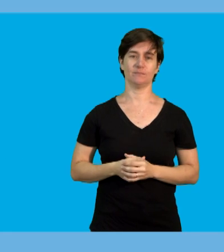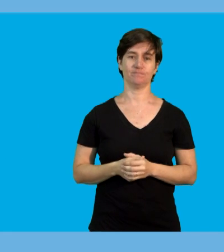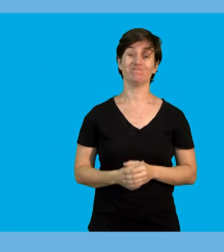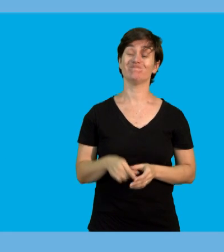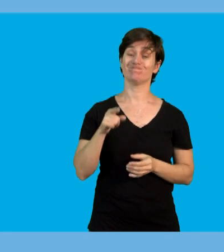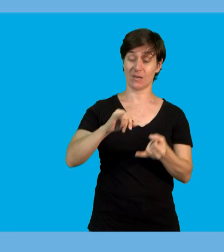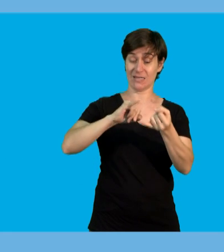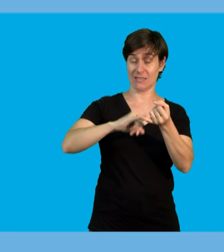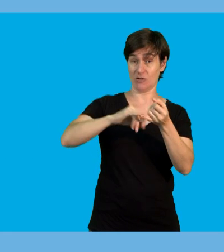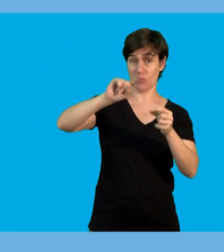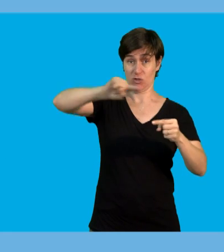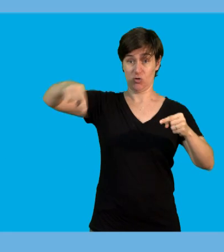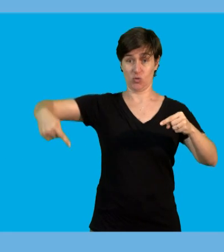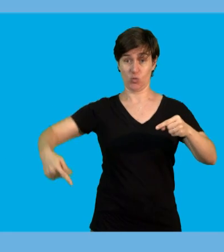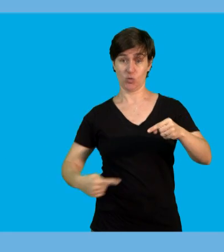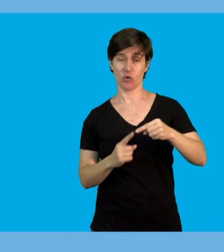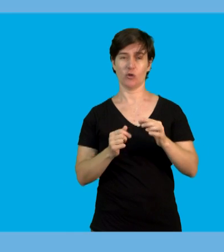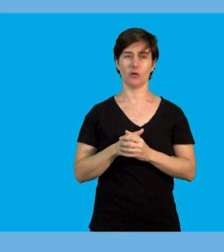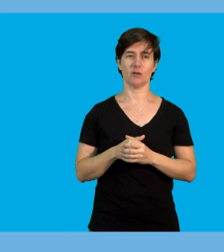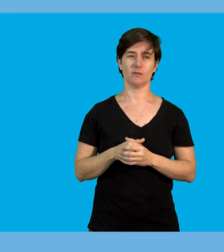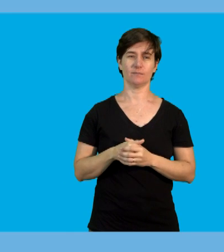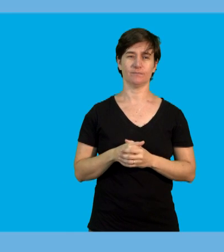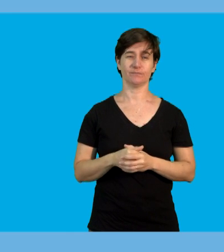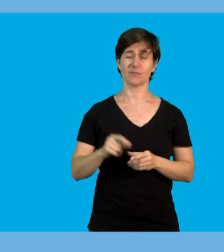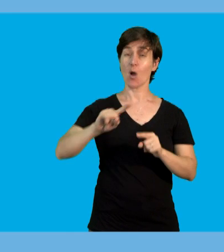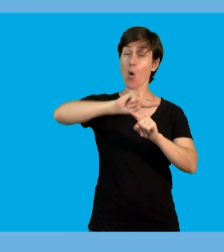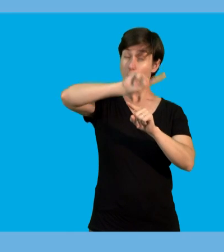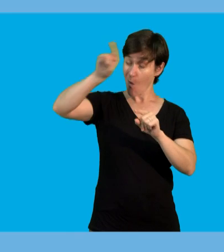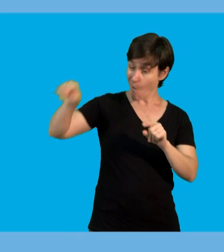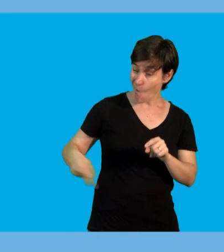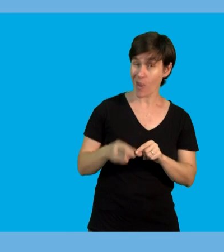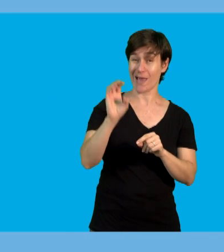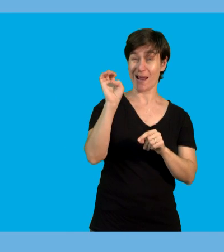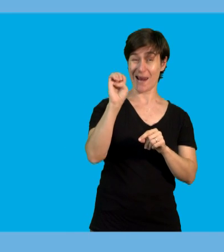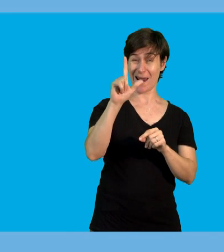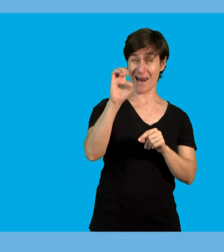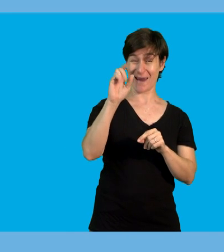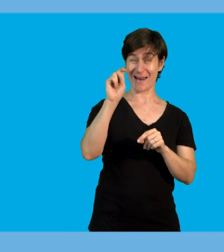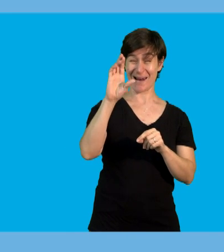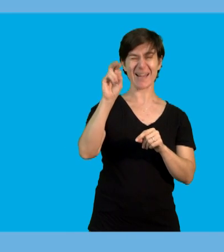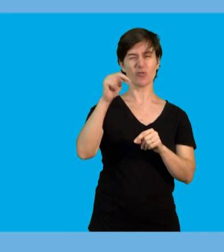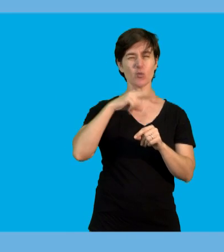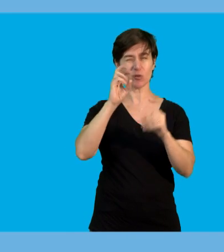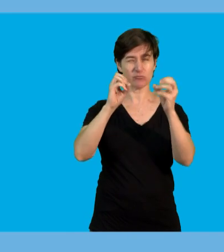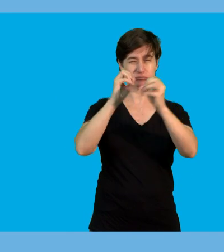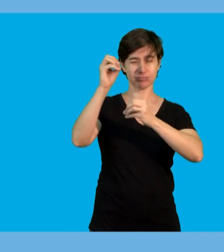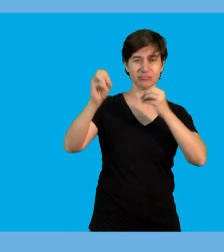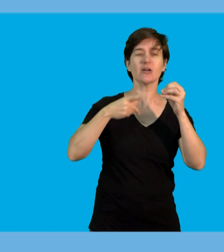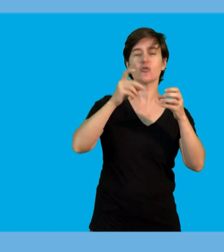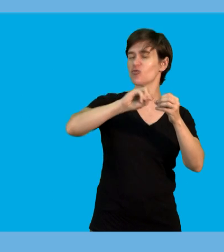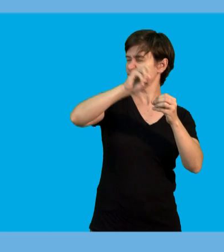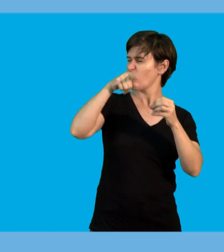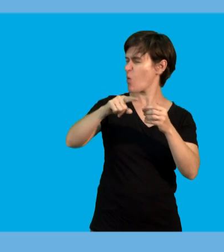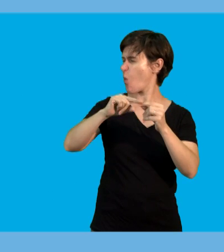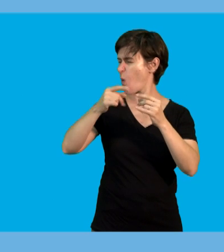So in a series circuit, all the electrons travel through every component and wire as they travel through the circuit. So we are saying that